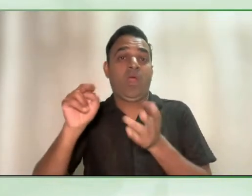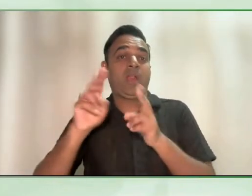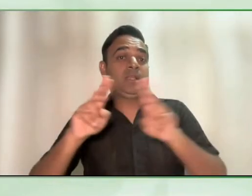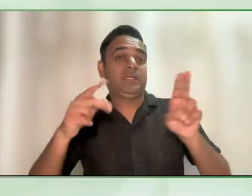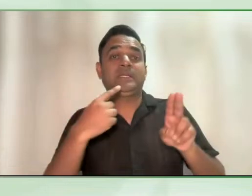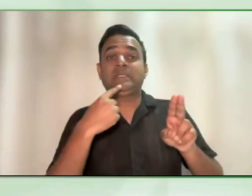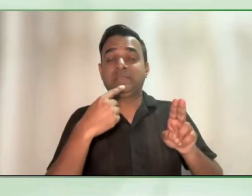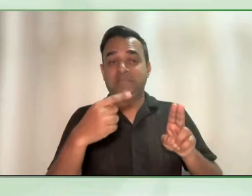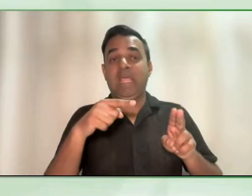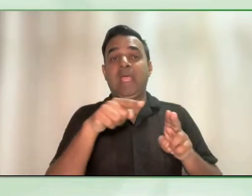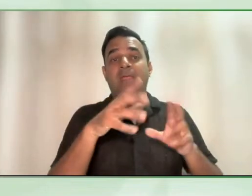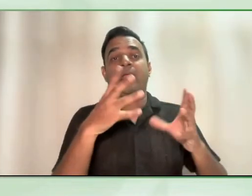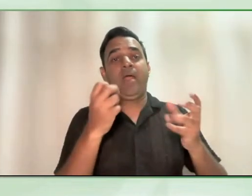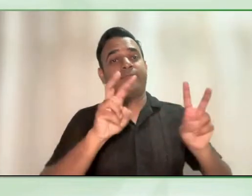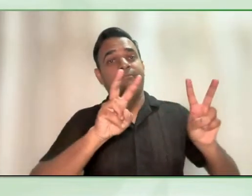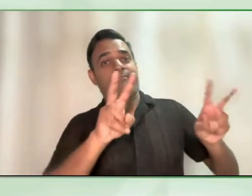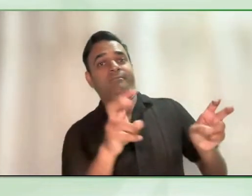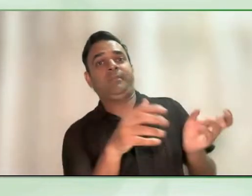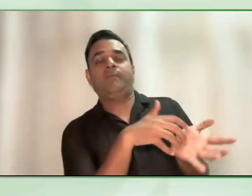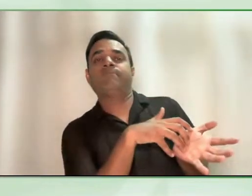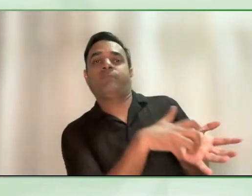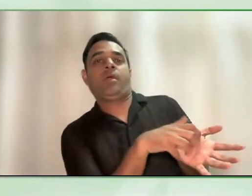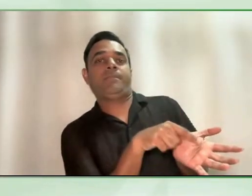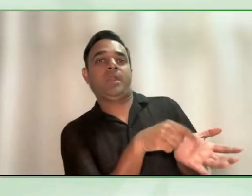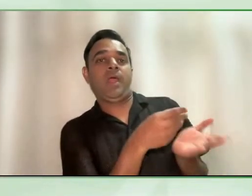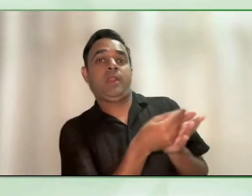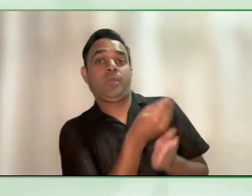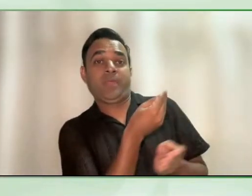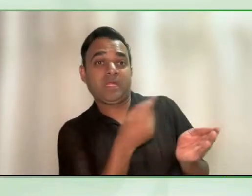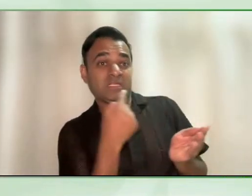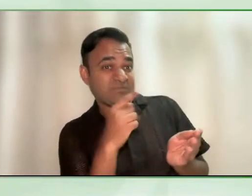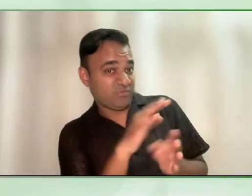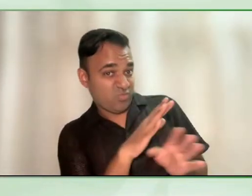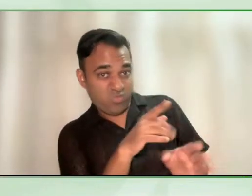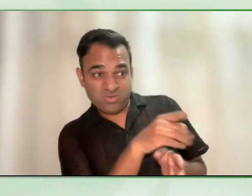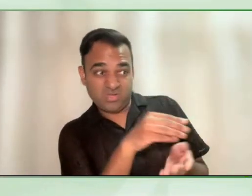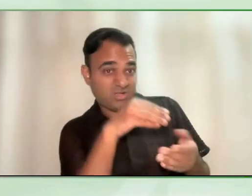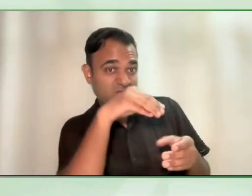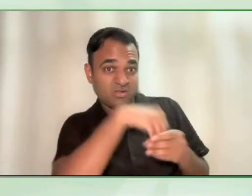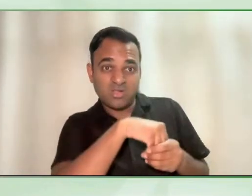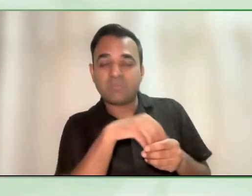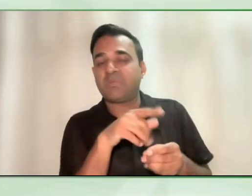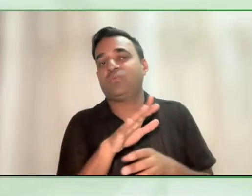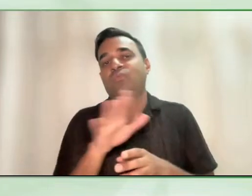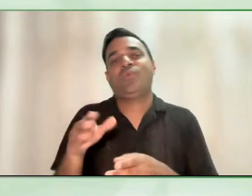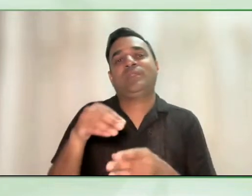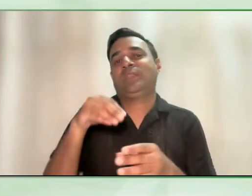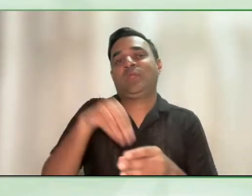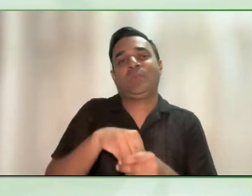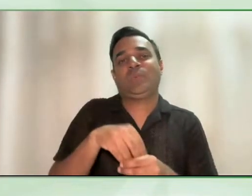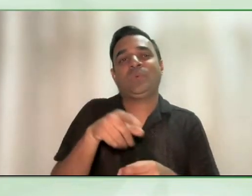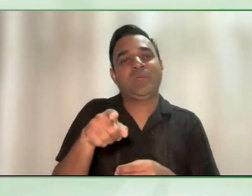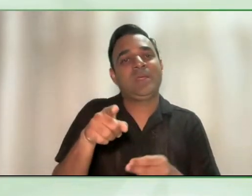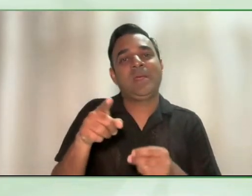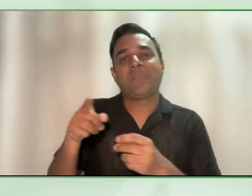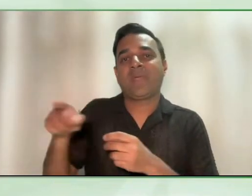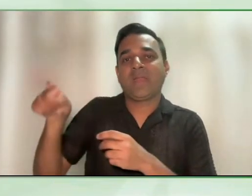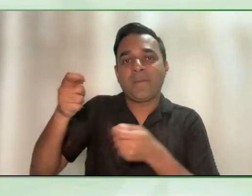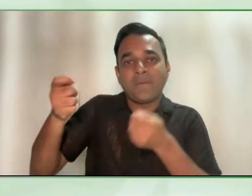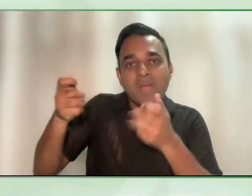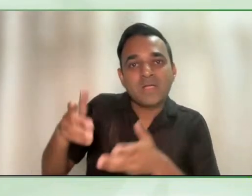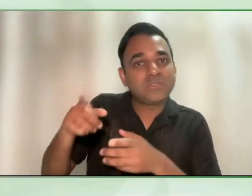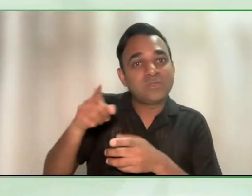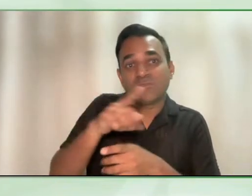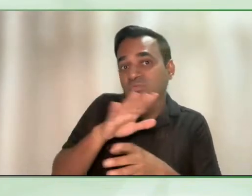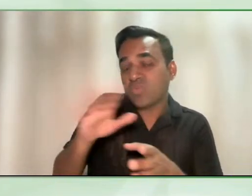constituency. There are constituencies for many other groups. There are over 2,000 petrol company members who are entitled to